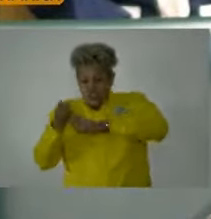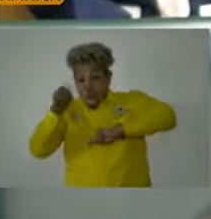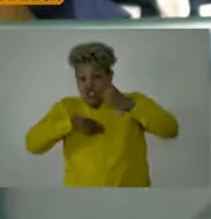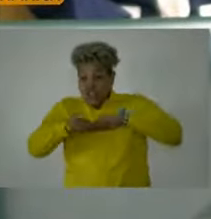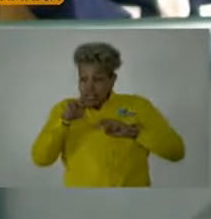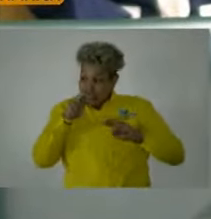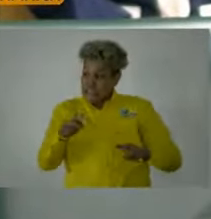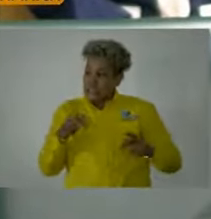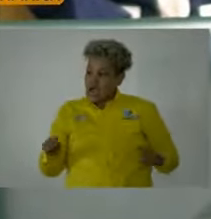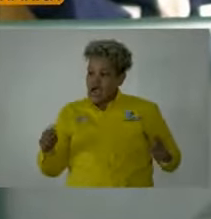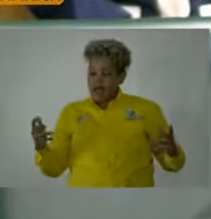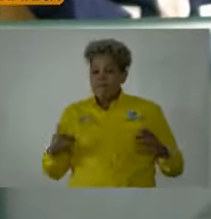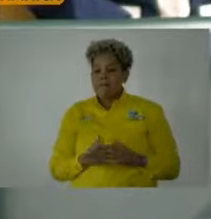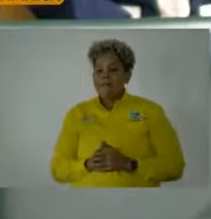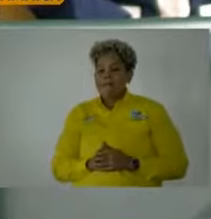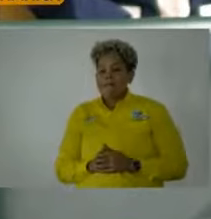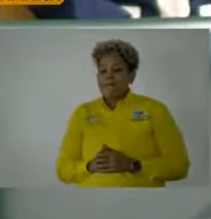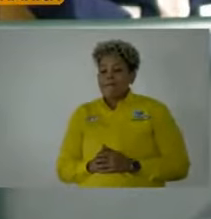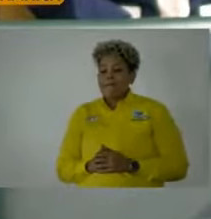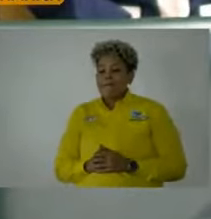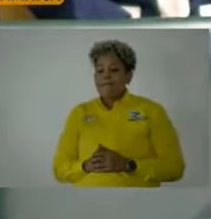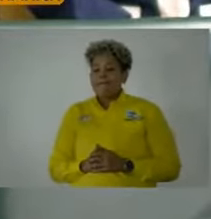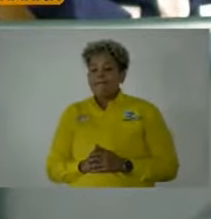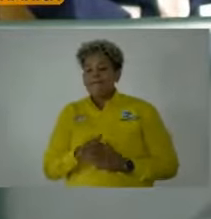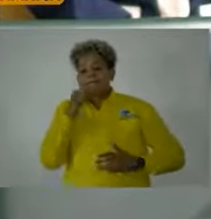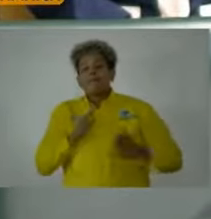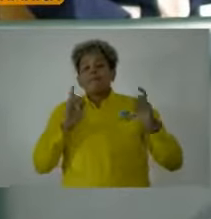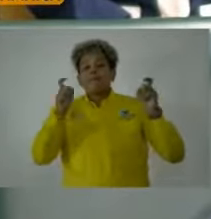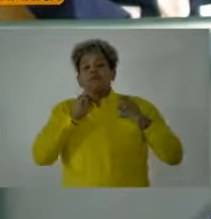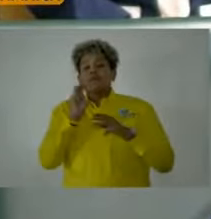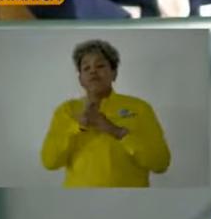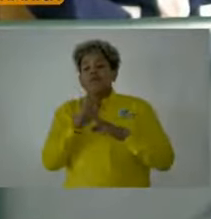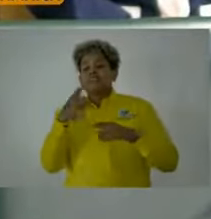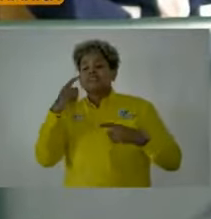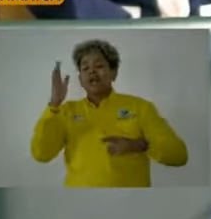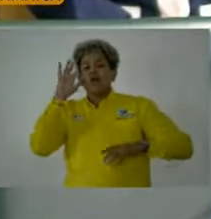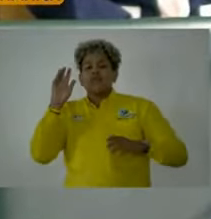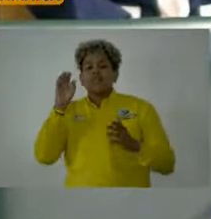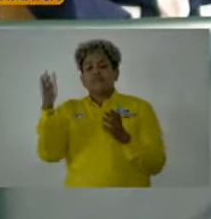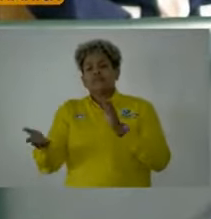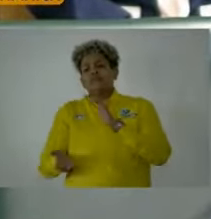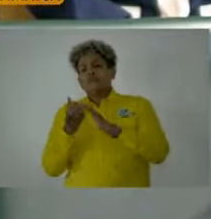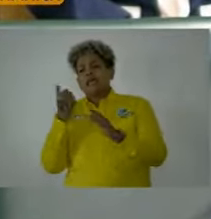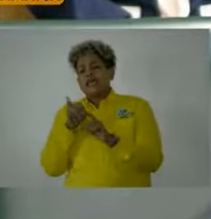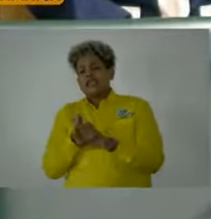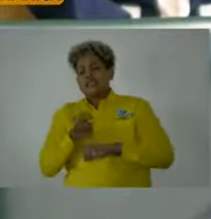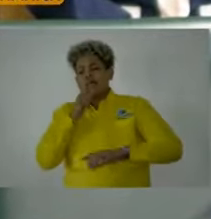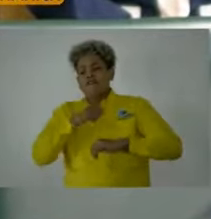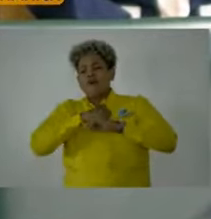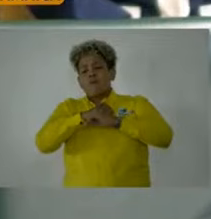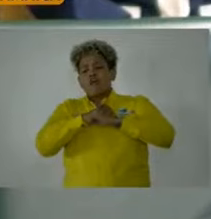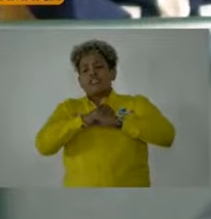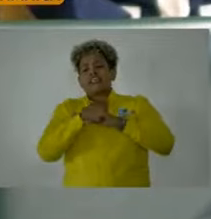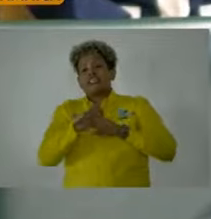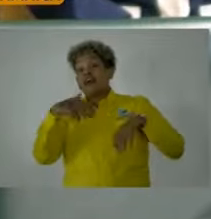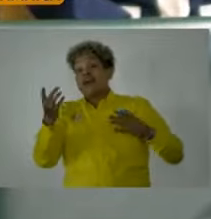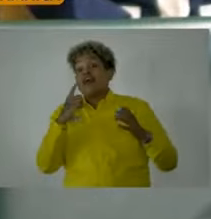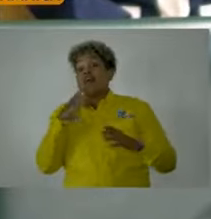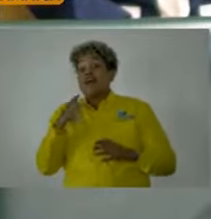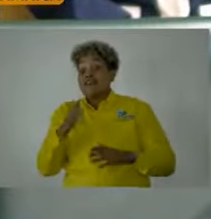change. Madam Speaker, the minister says he's going to take away the protection that